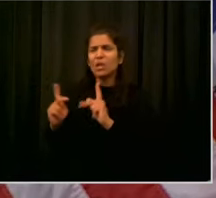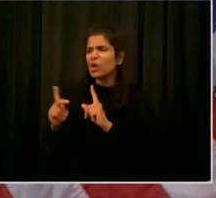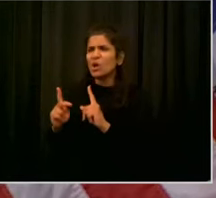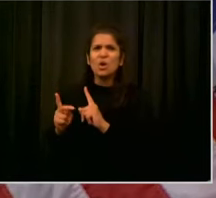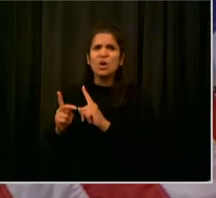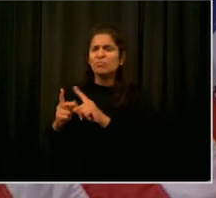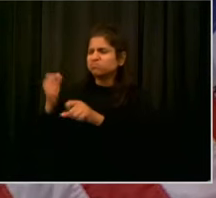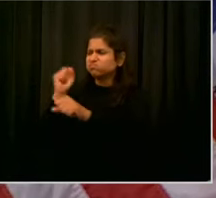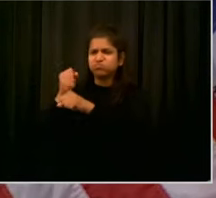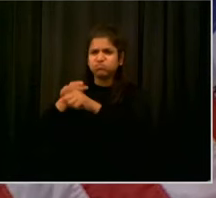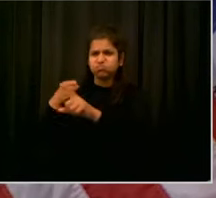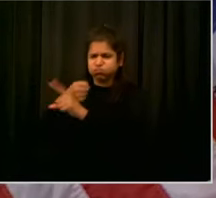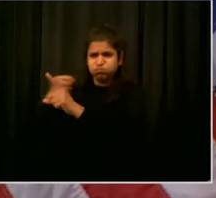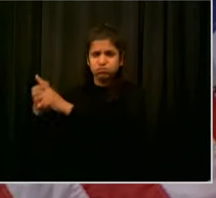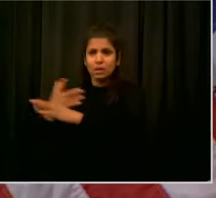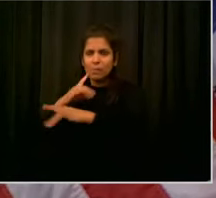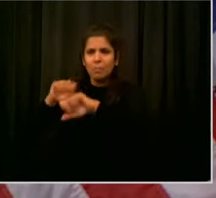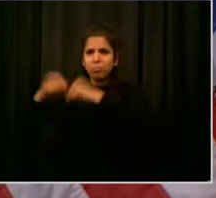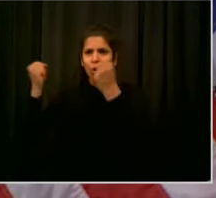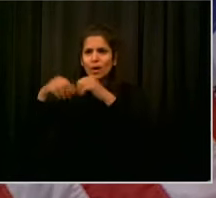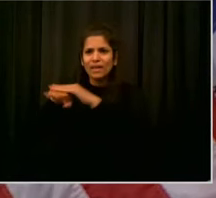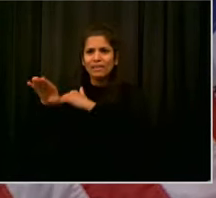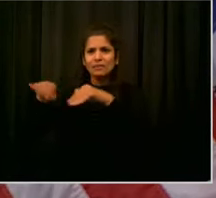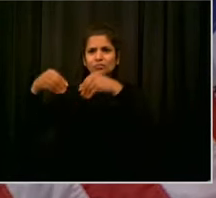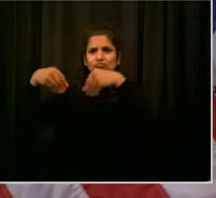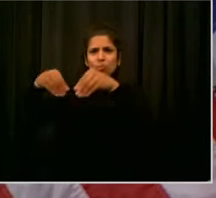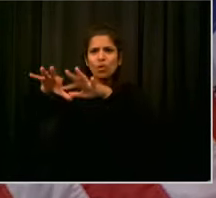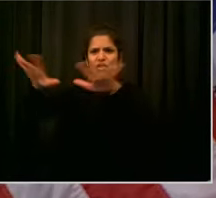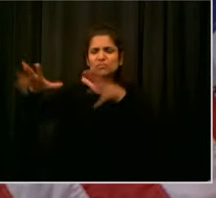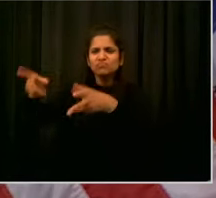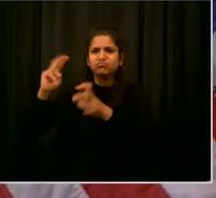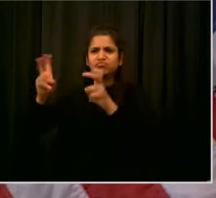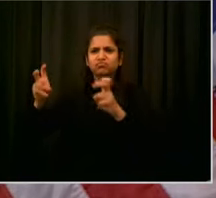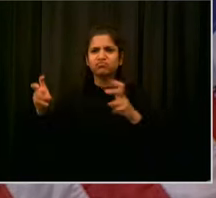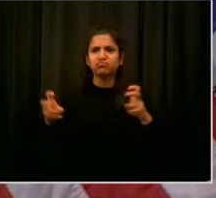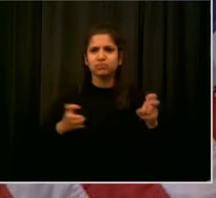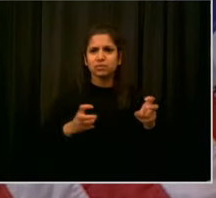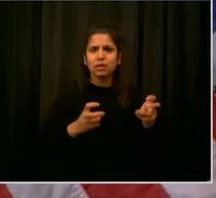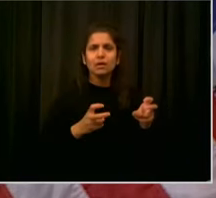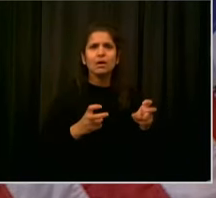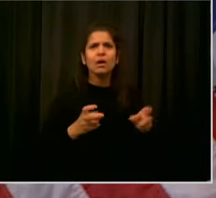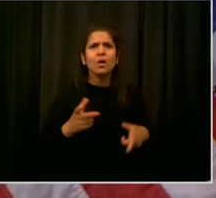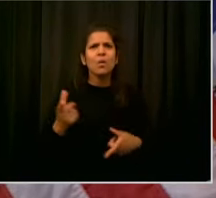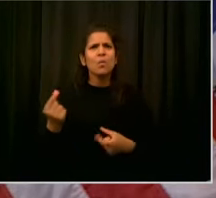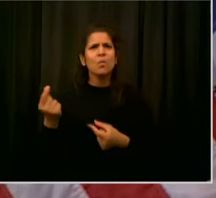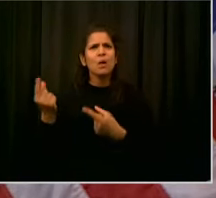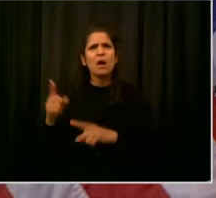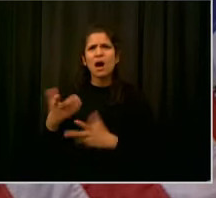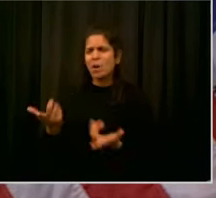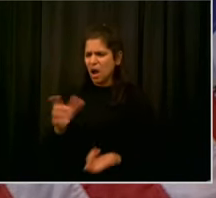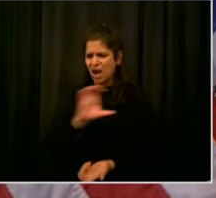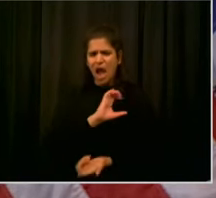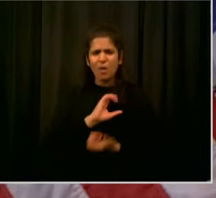people. What can you give them as hope as we go into the summer season